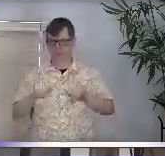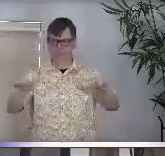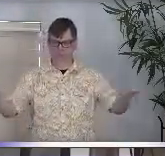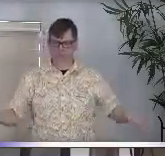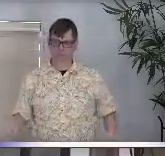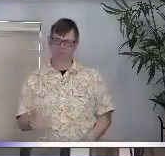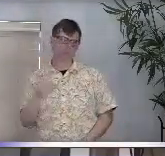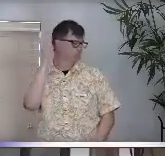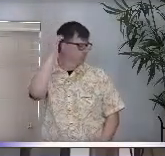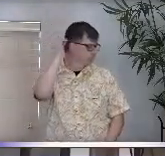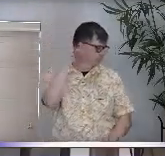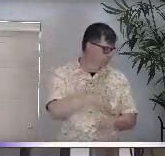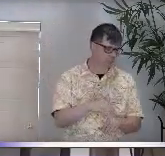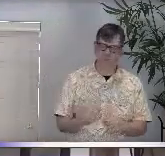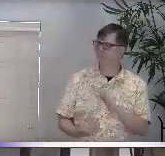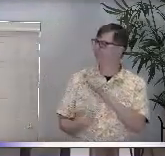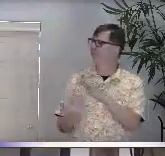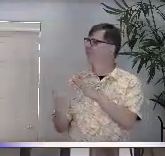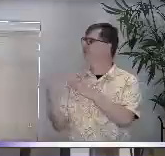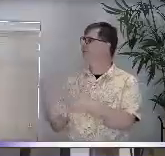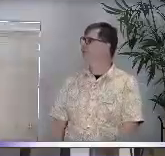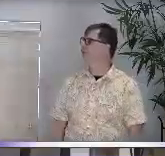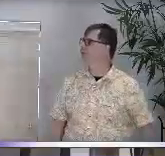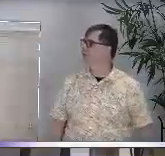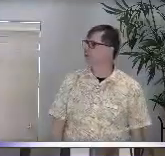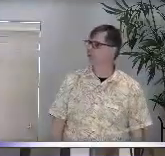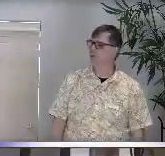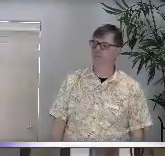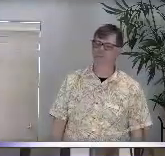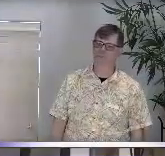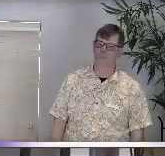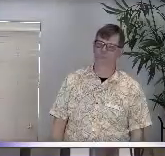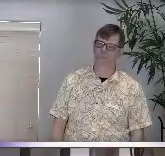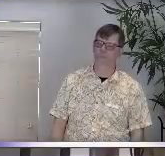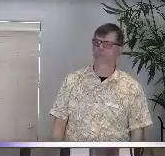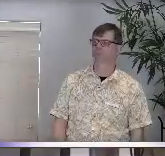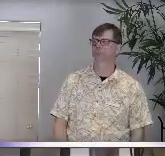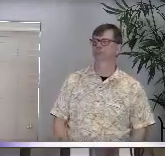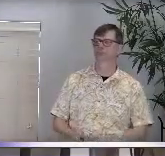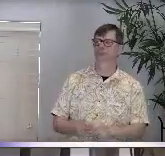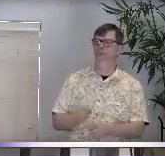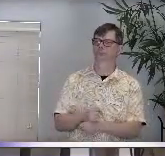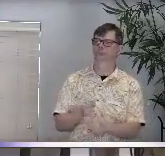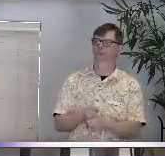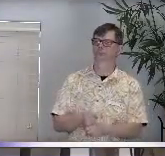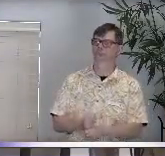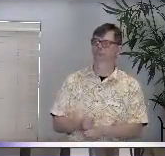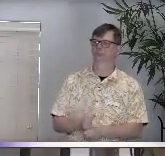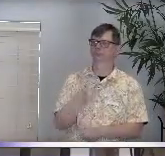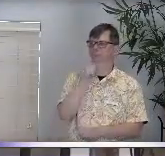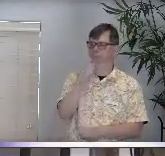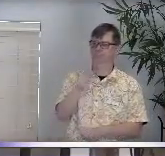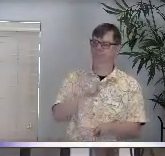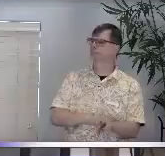hair is on fire. Then we get there, and, you know, we're driving along, and we're like, oh, actually, we're making good time. And then I turn to Luke. I go, sorry, I was a